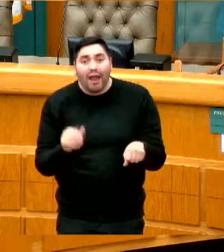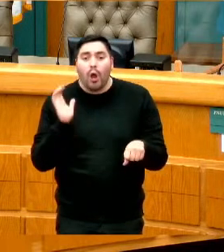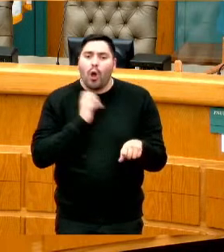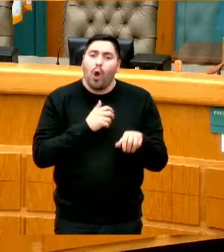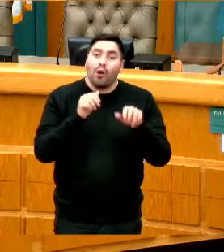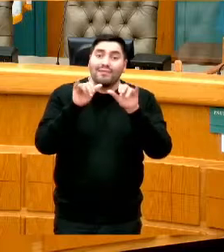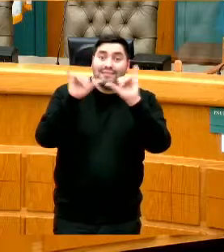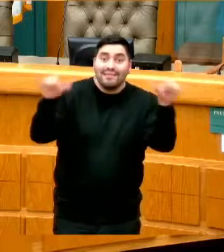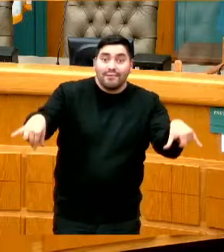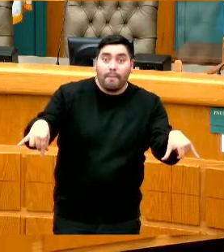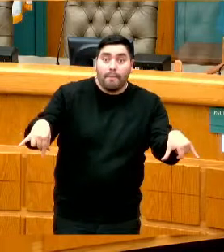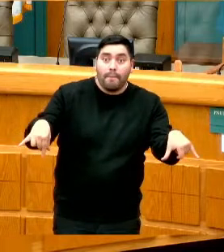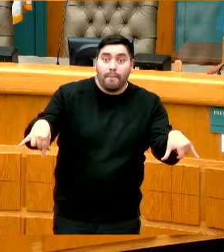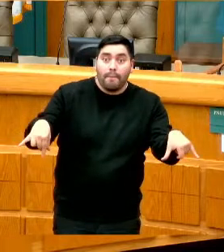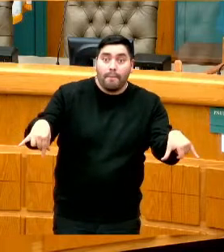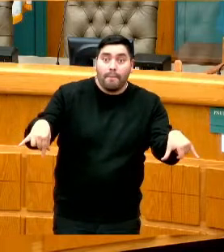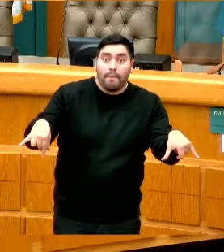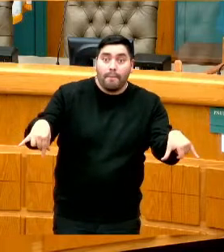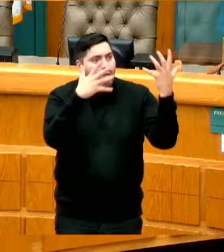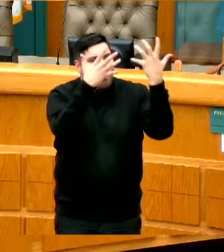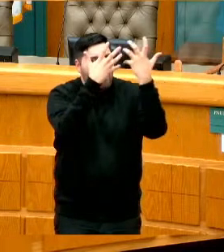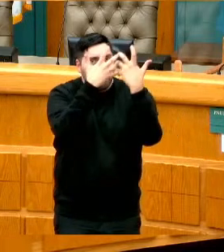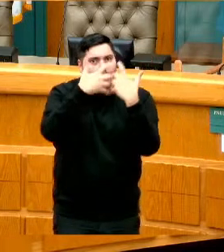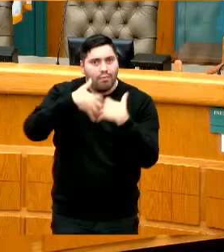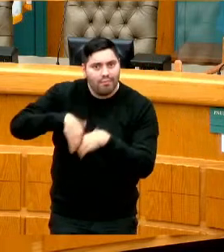system is fine.